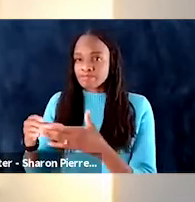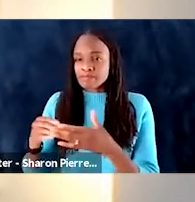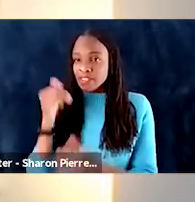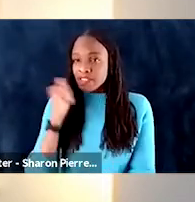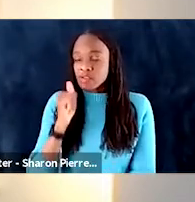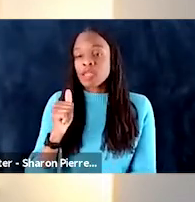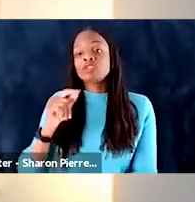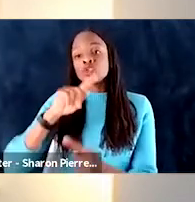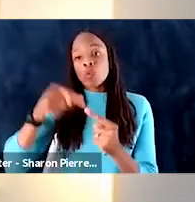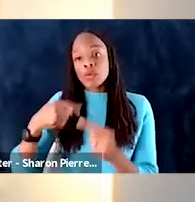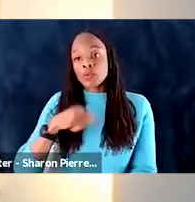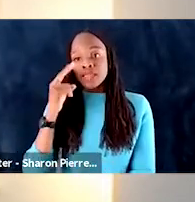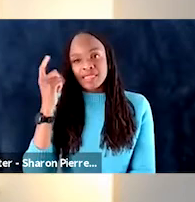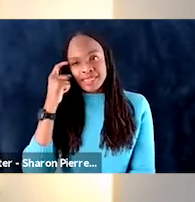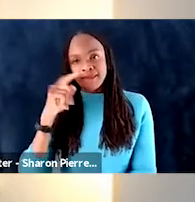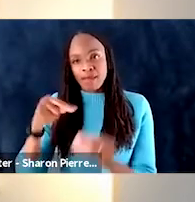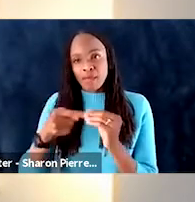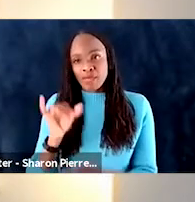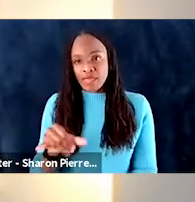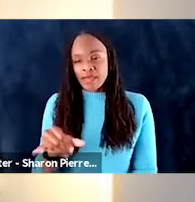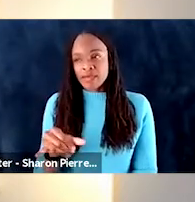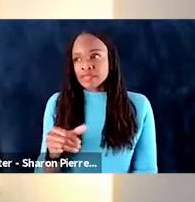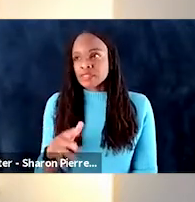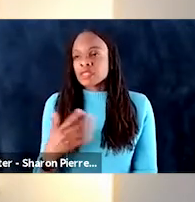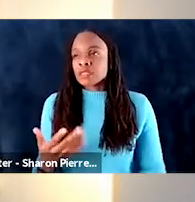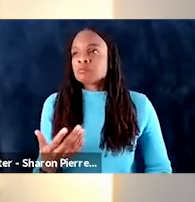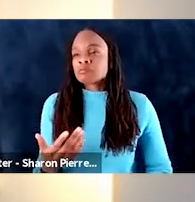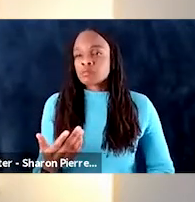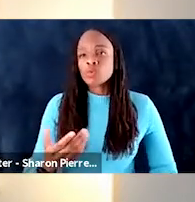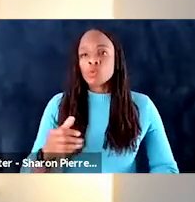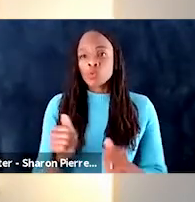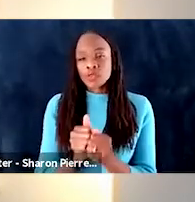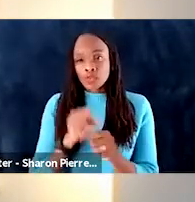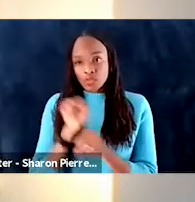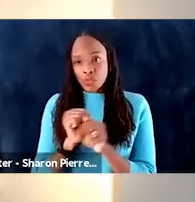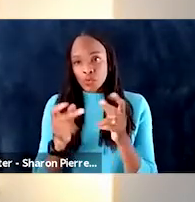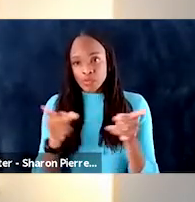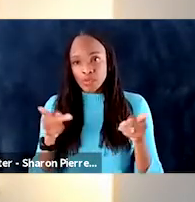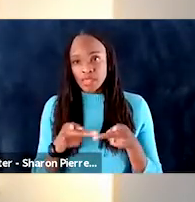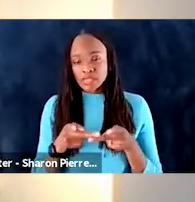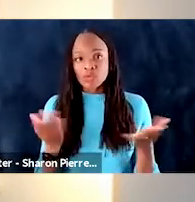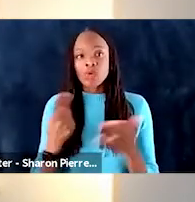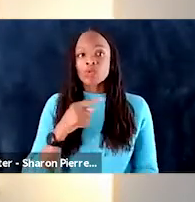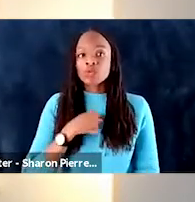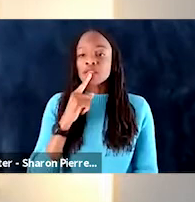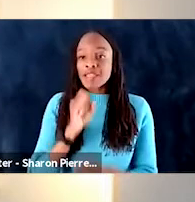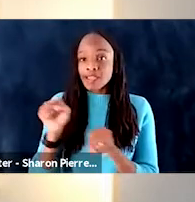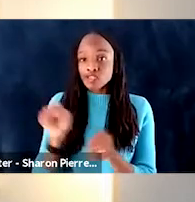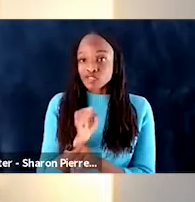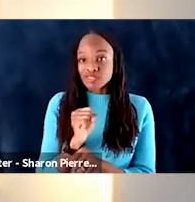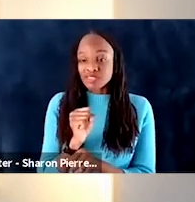about that in the context of the workplace, What we are actually up